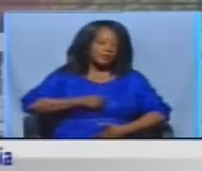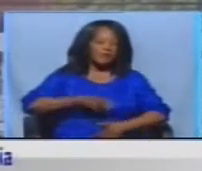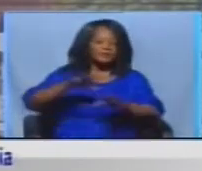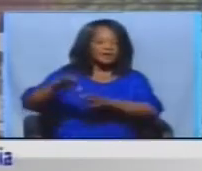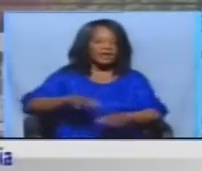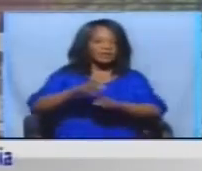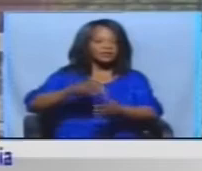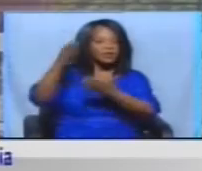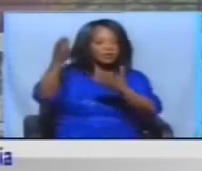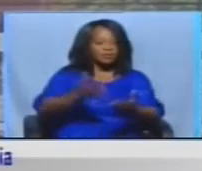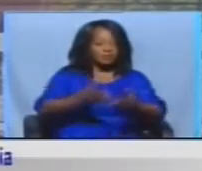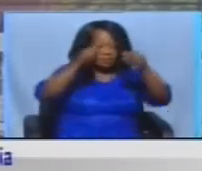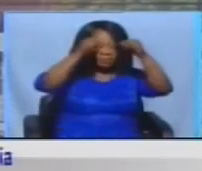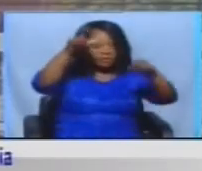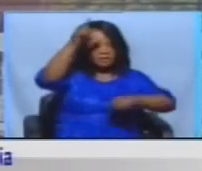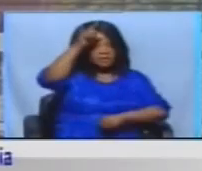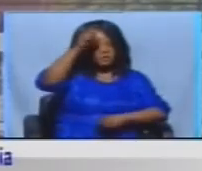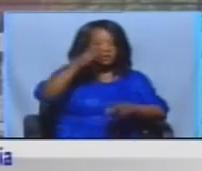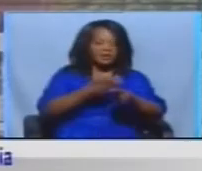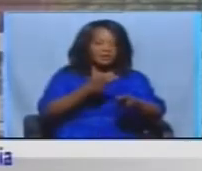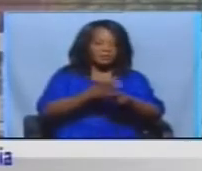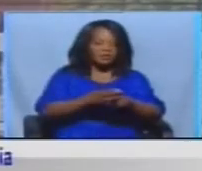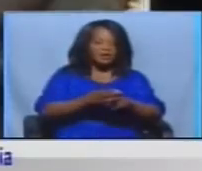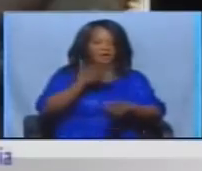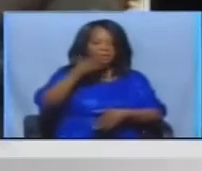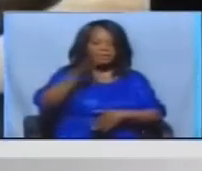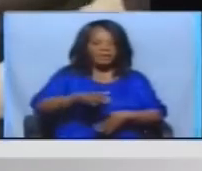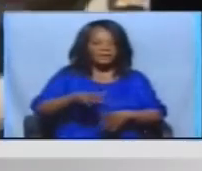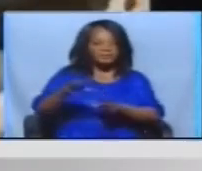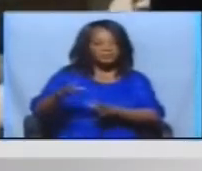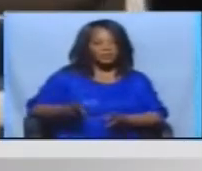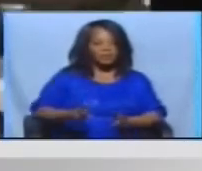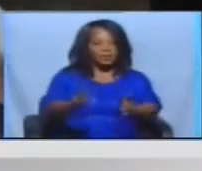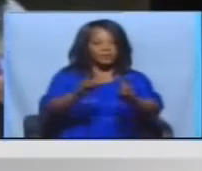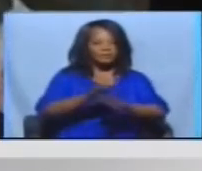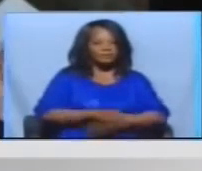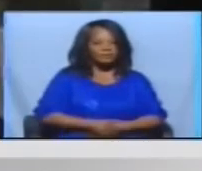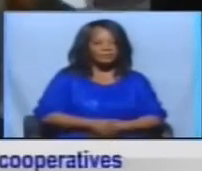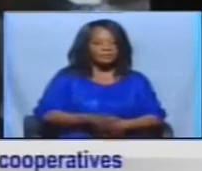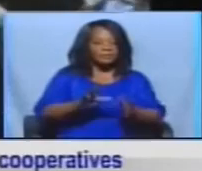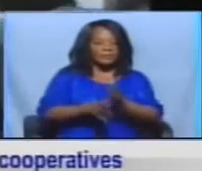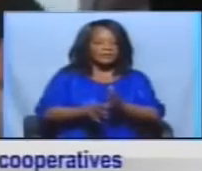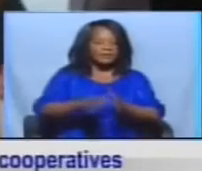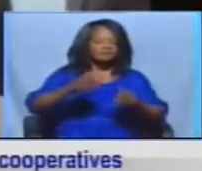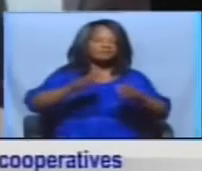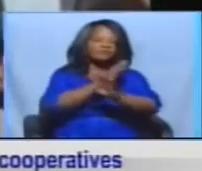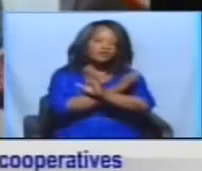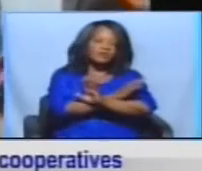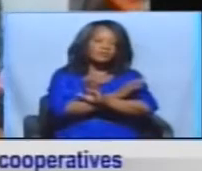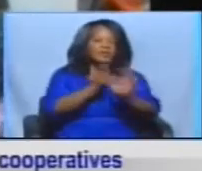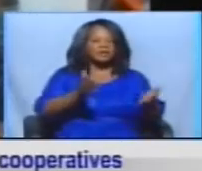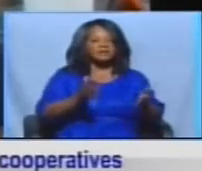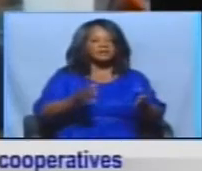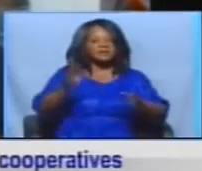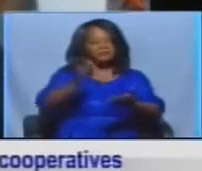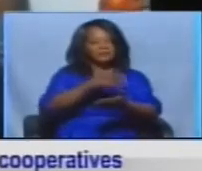which brought President Lungu's name in disrepute. The singer says his duty as a Zambian musician is to work with the